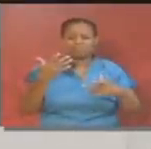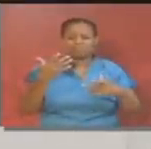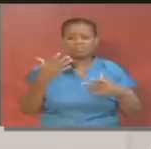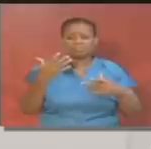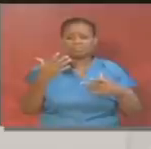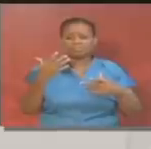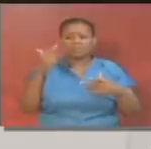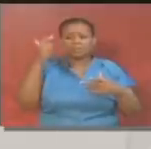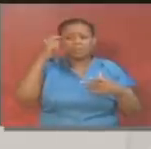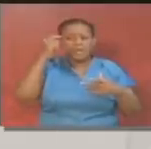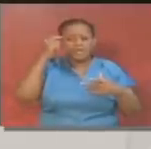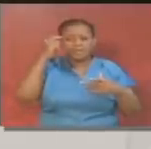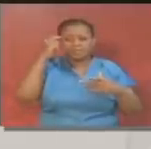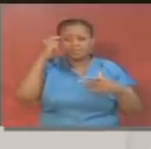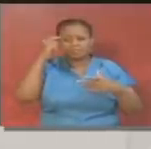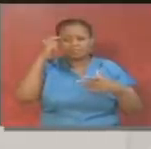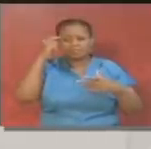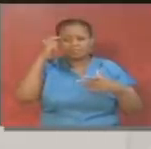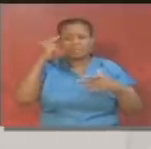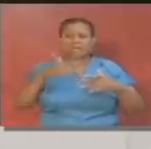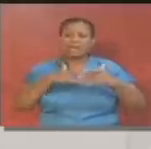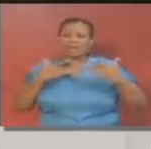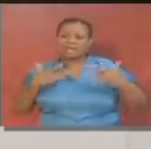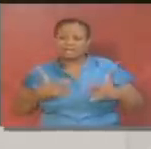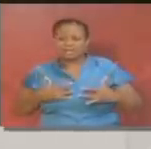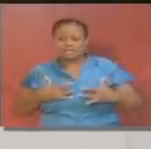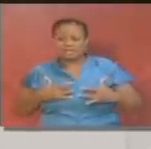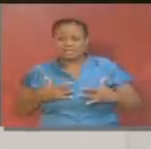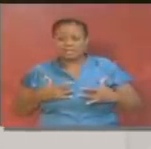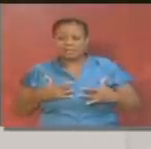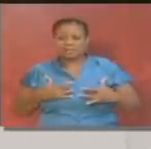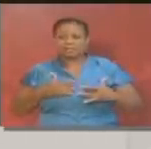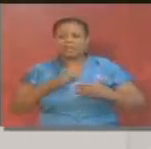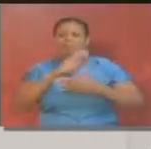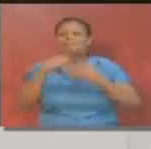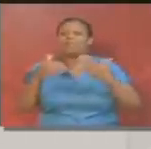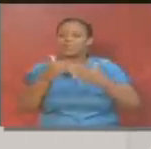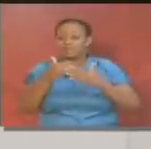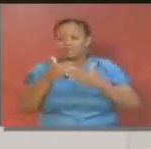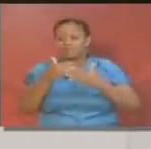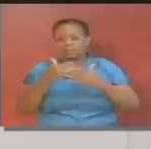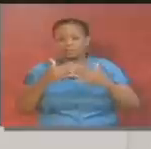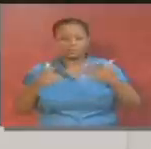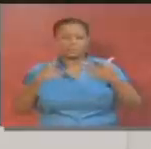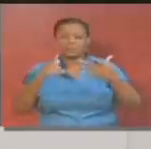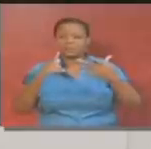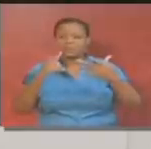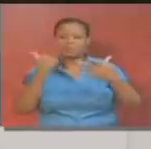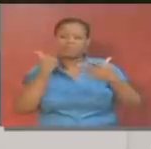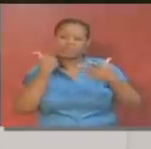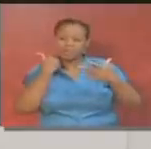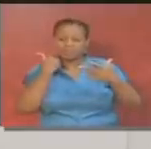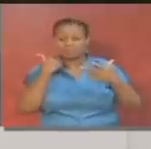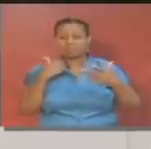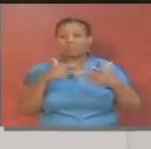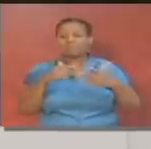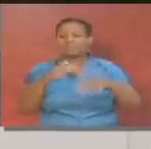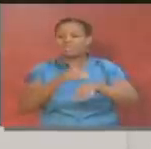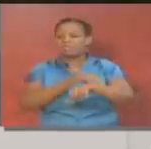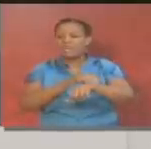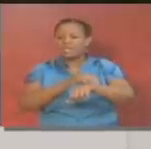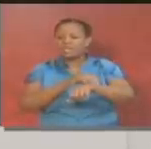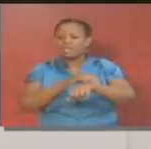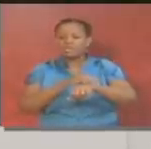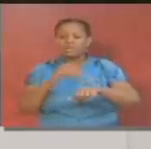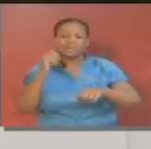heart affected. So we're looking at fever, brain effects, heart effects, rash, and also